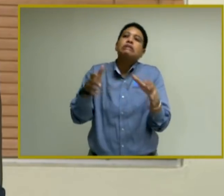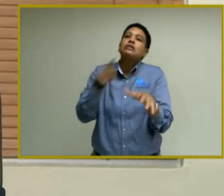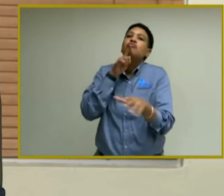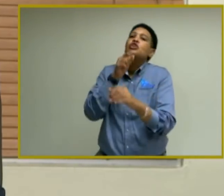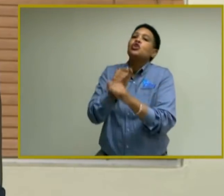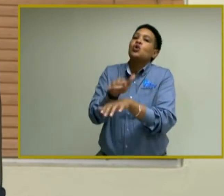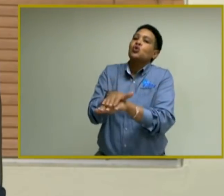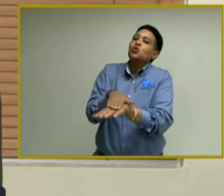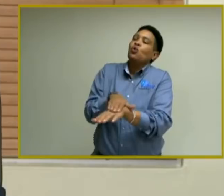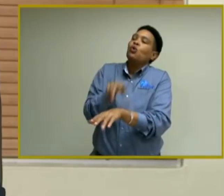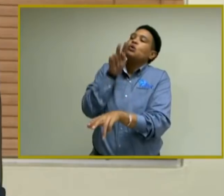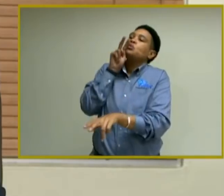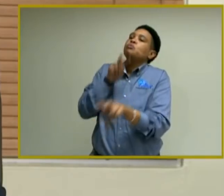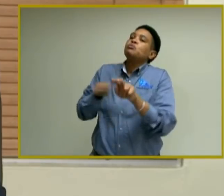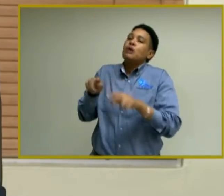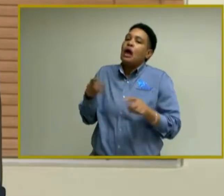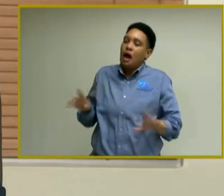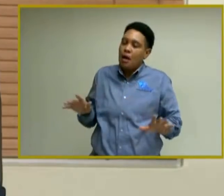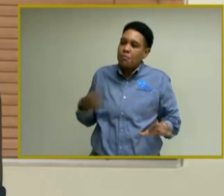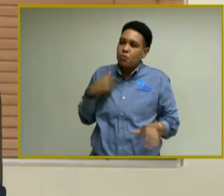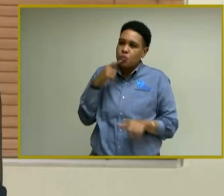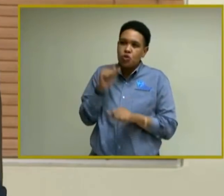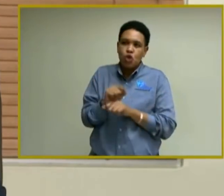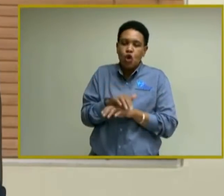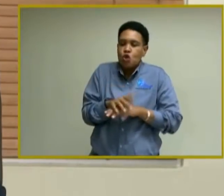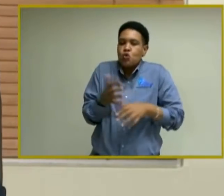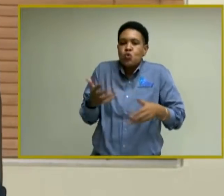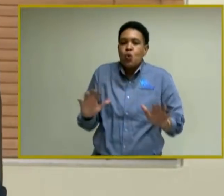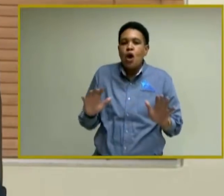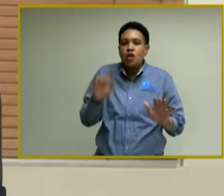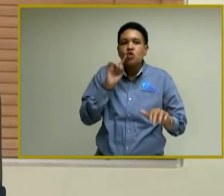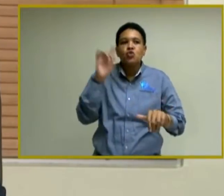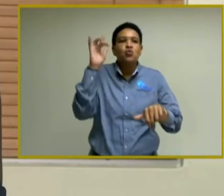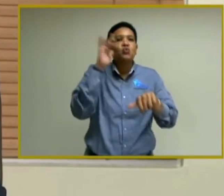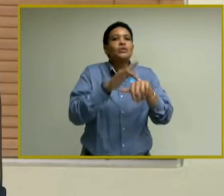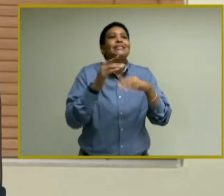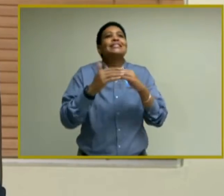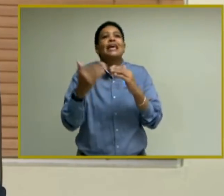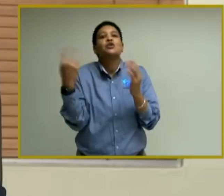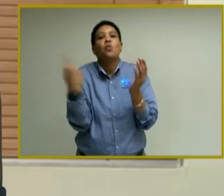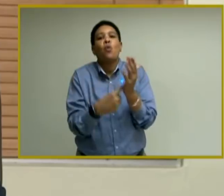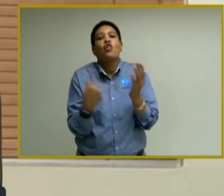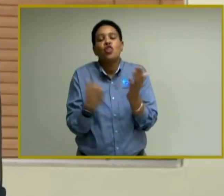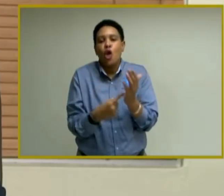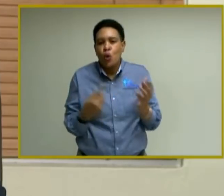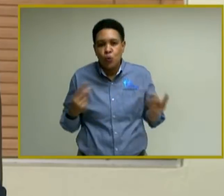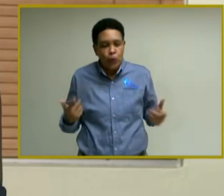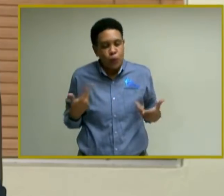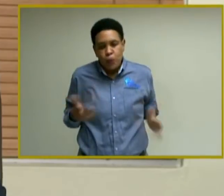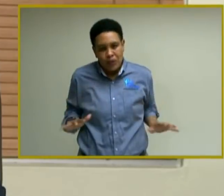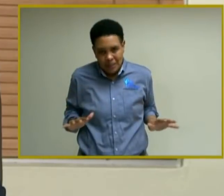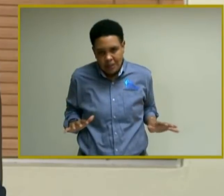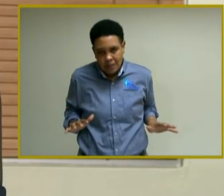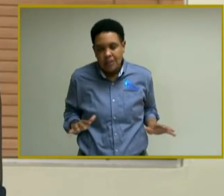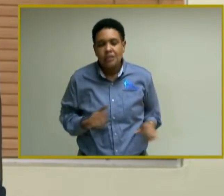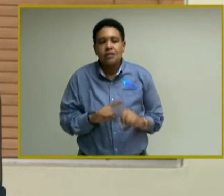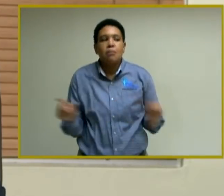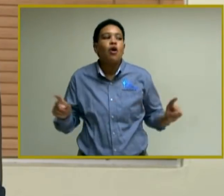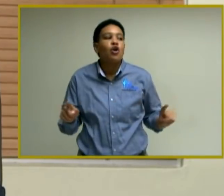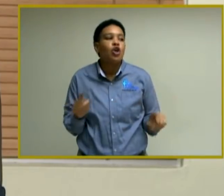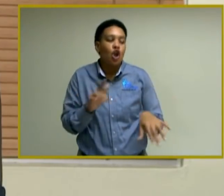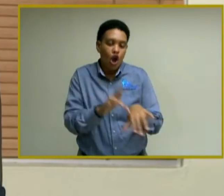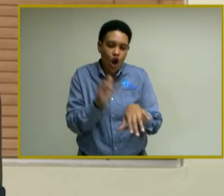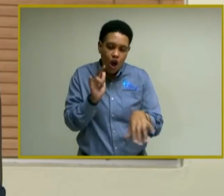slowed down, and we certainly do not want to reach the next 1,000 very quickly. But